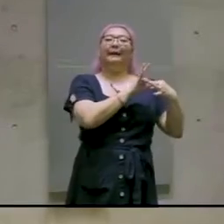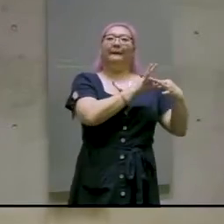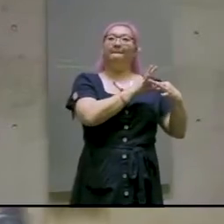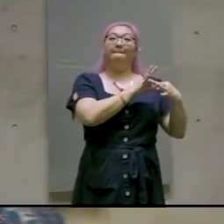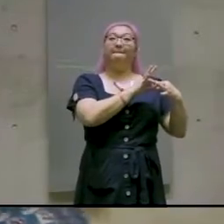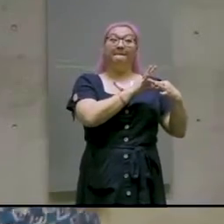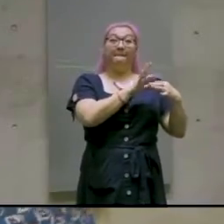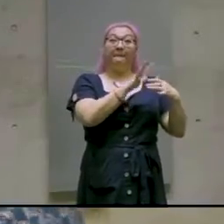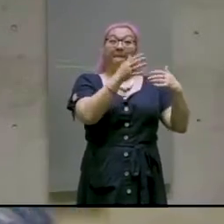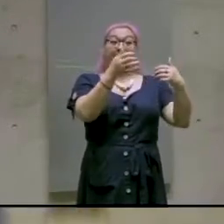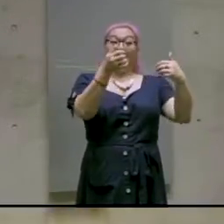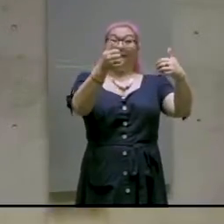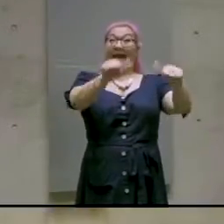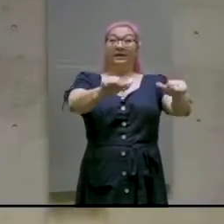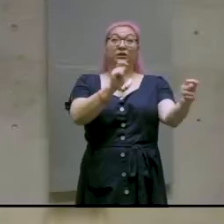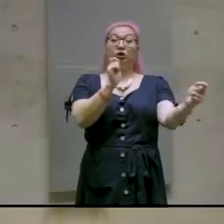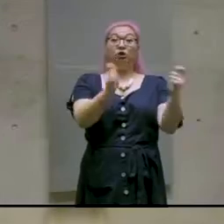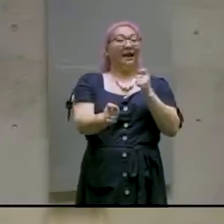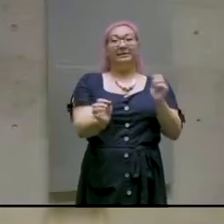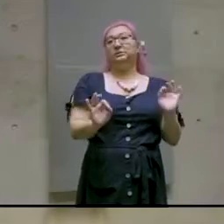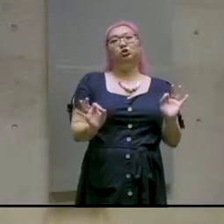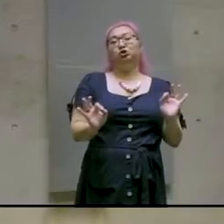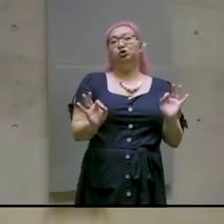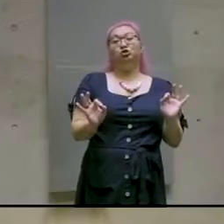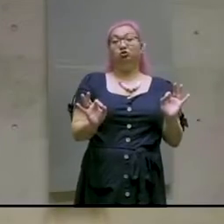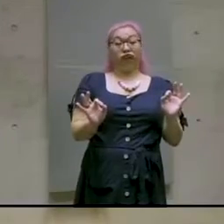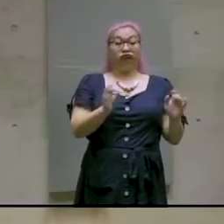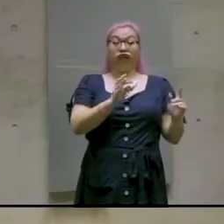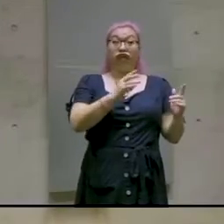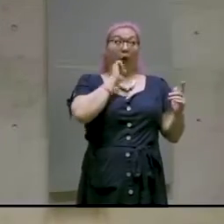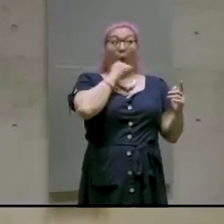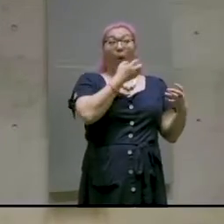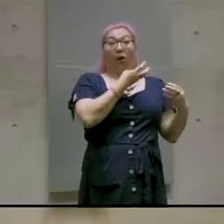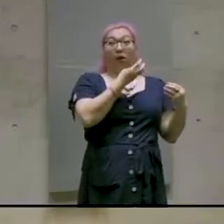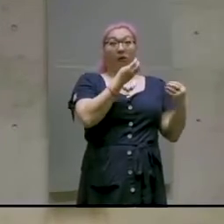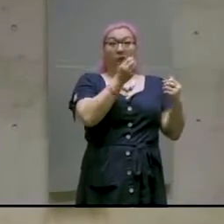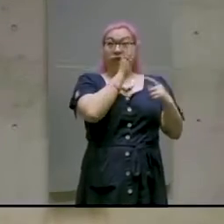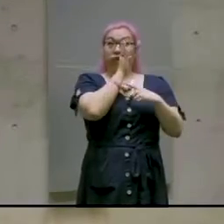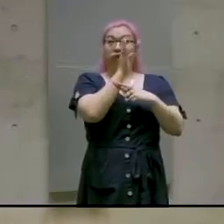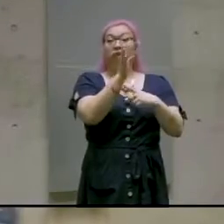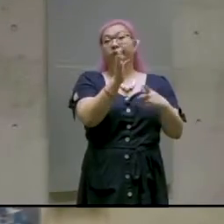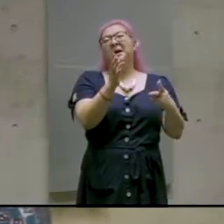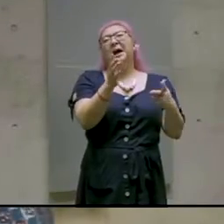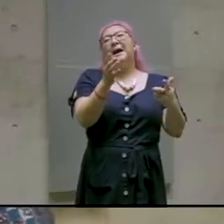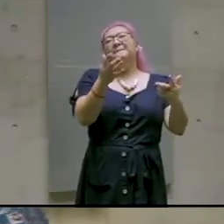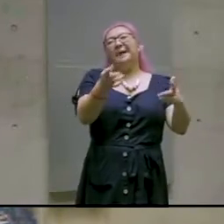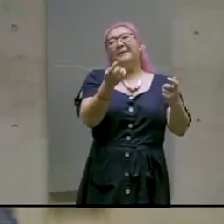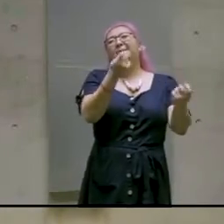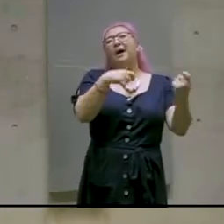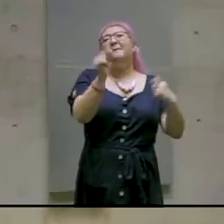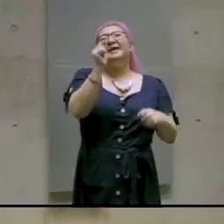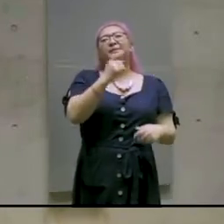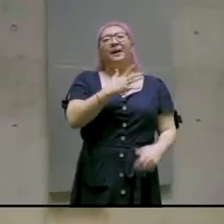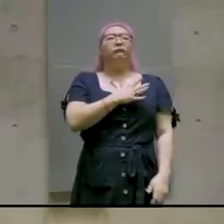dialogue, but it's not a determining factor. It will kind of make it a little more bittersweet, but it won't change the